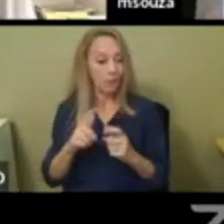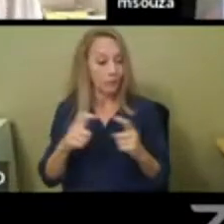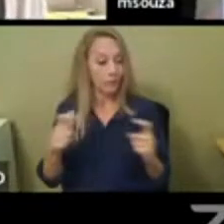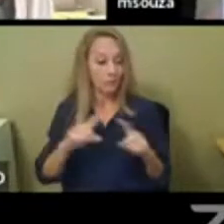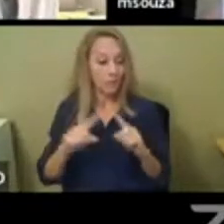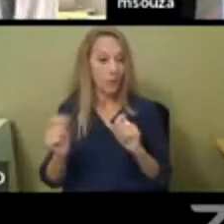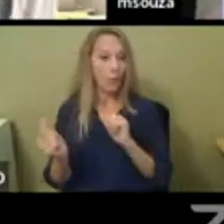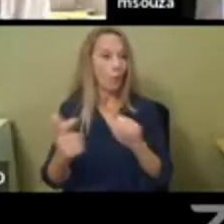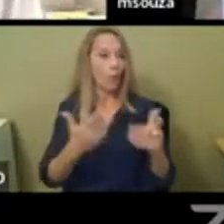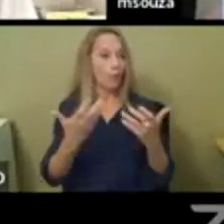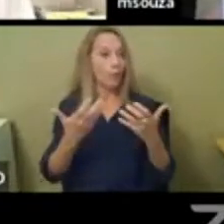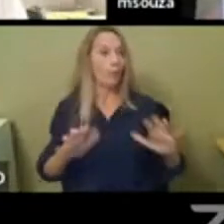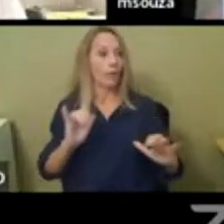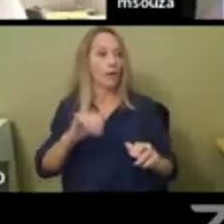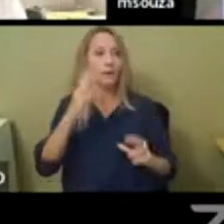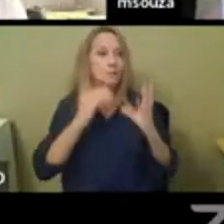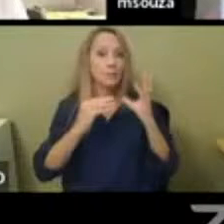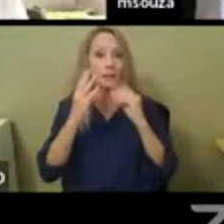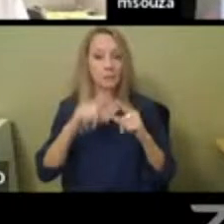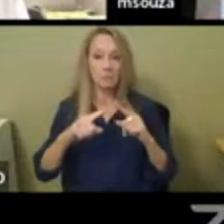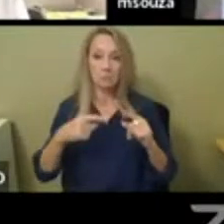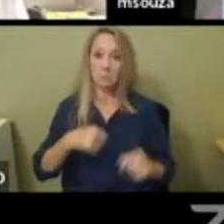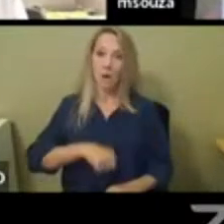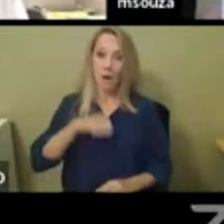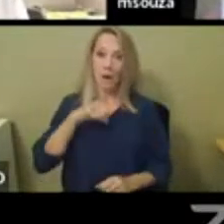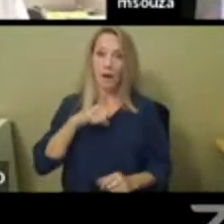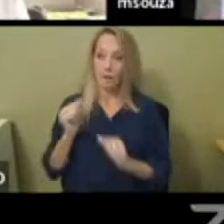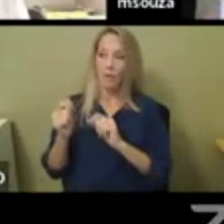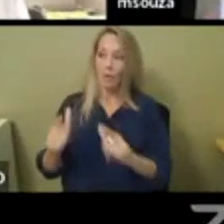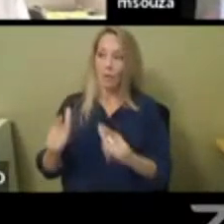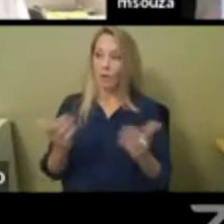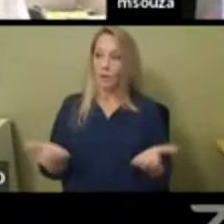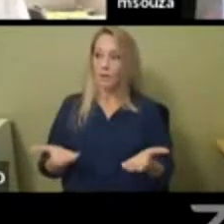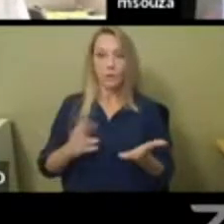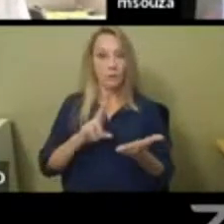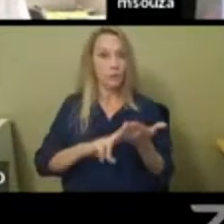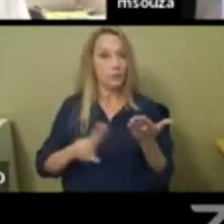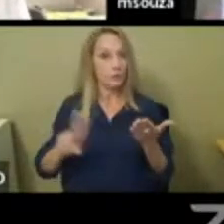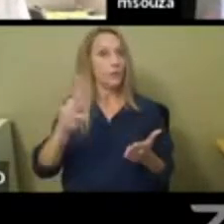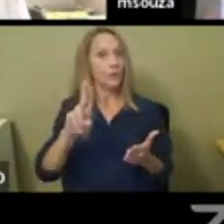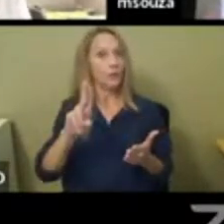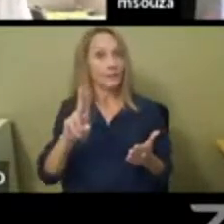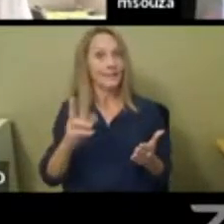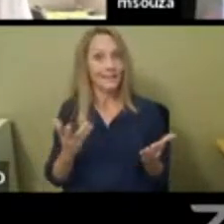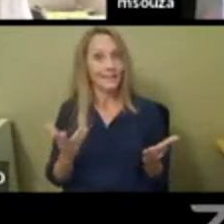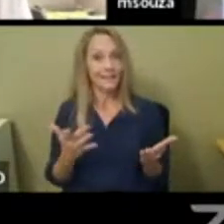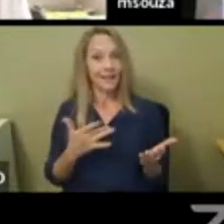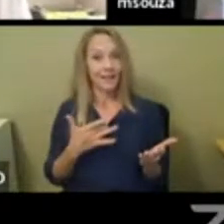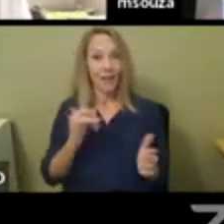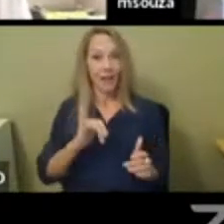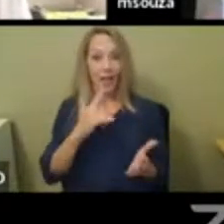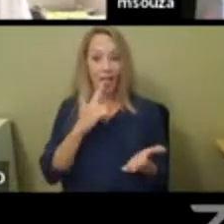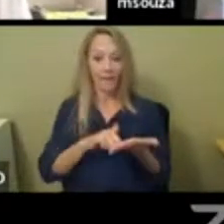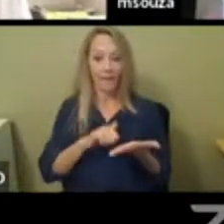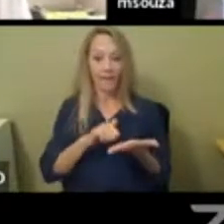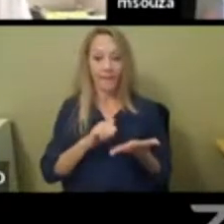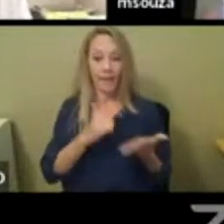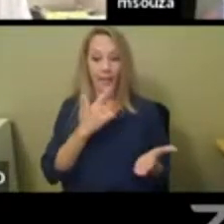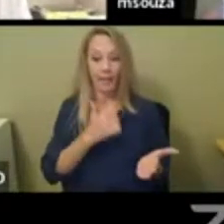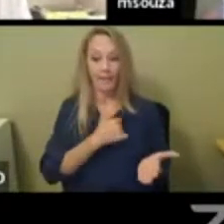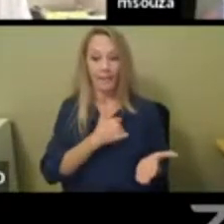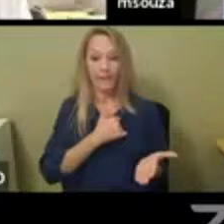really proud of everyone at the university. And I just feel like knocking on wood as I talk about this